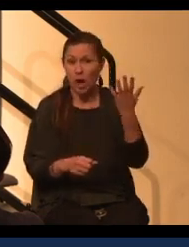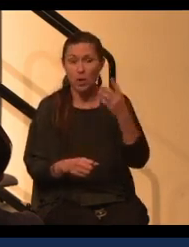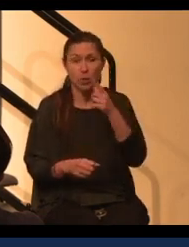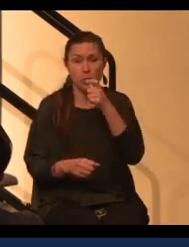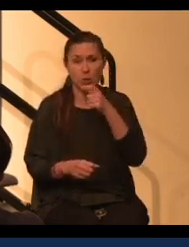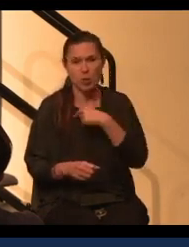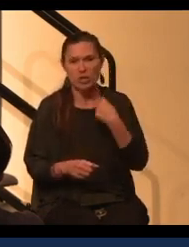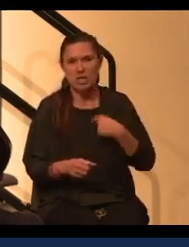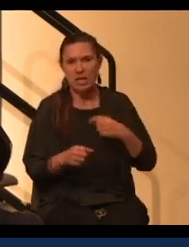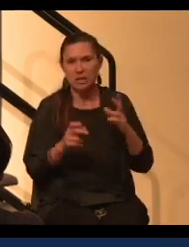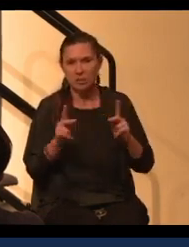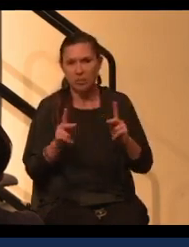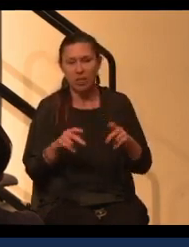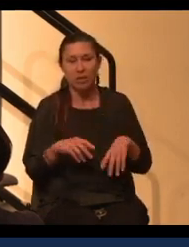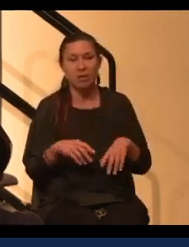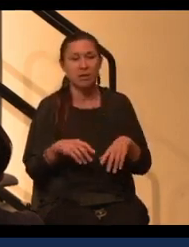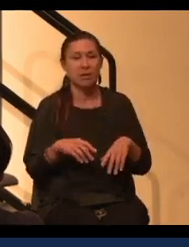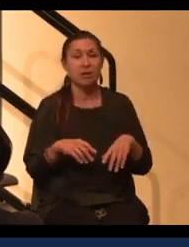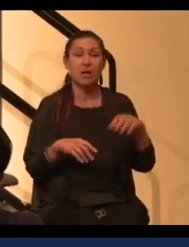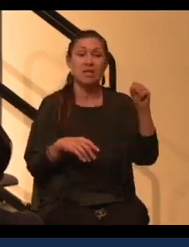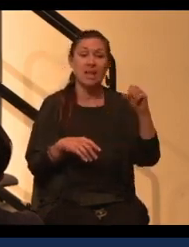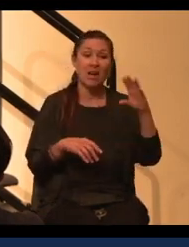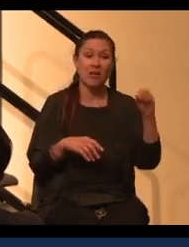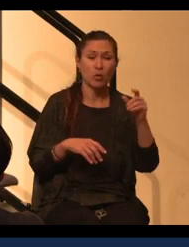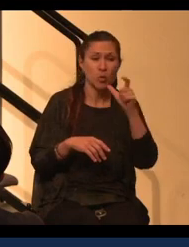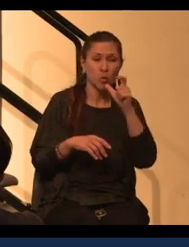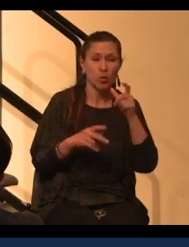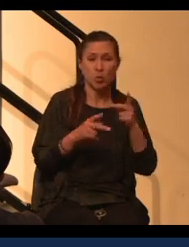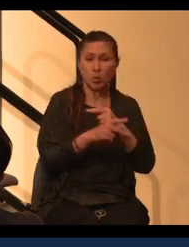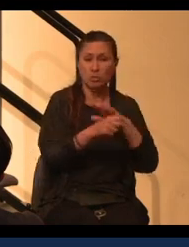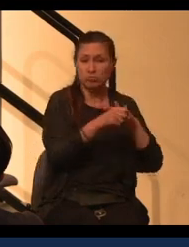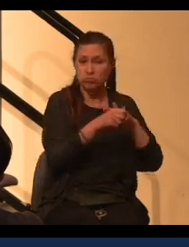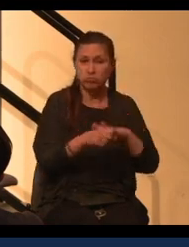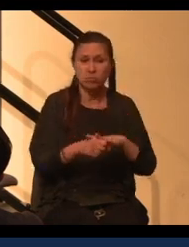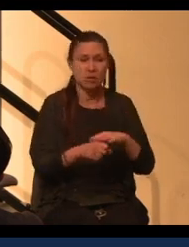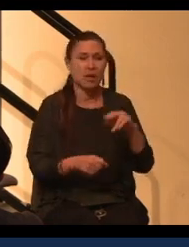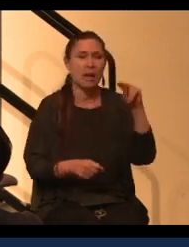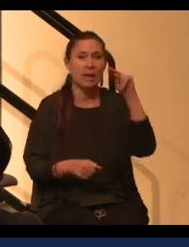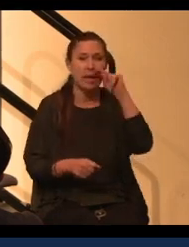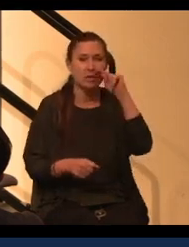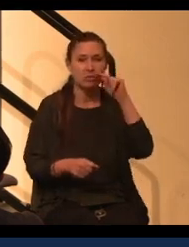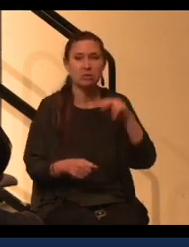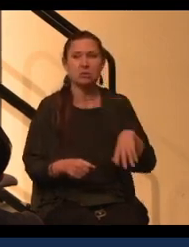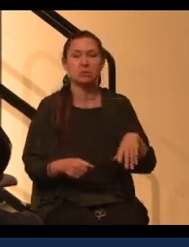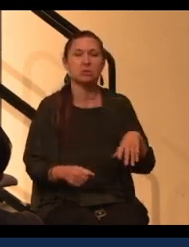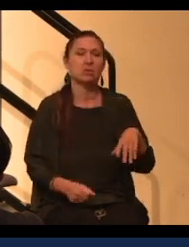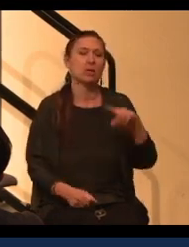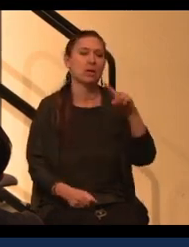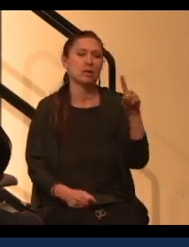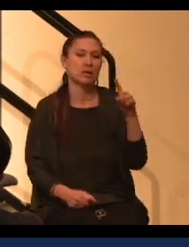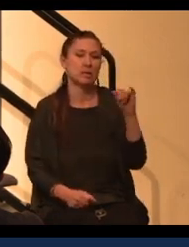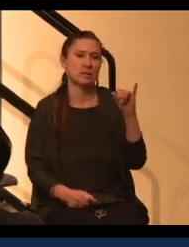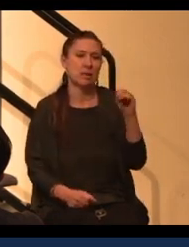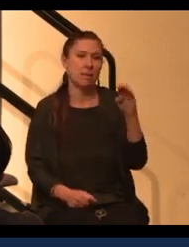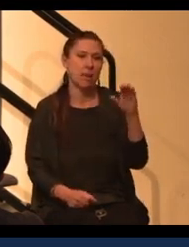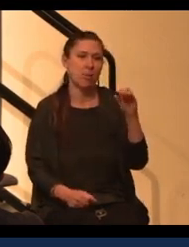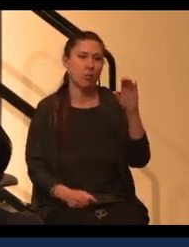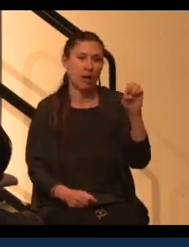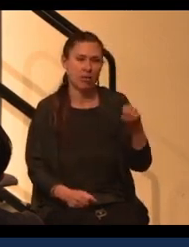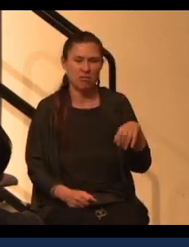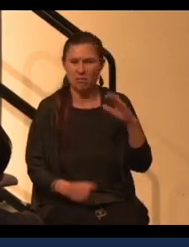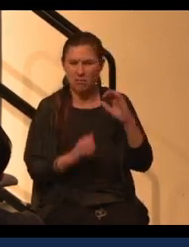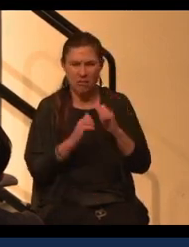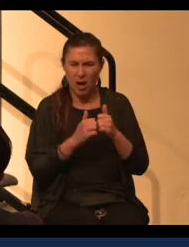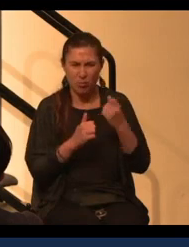The groups that were most mistreated in South Africa were the Nigerians and Zimbabweans. How do we explain